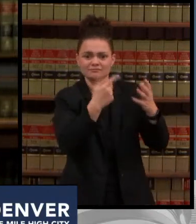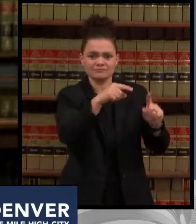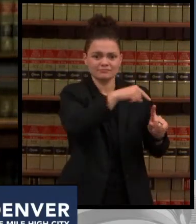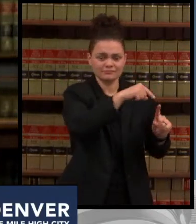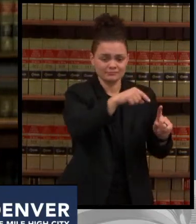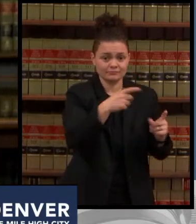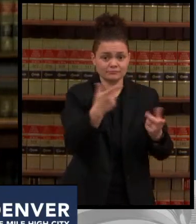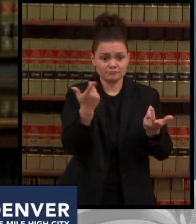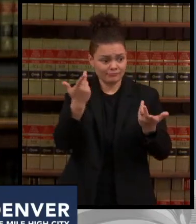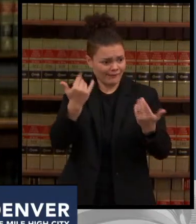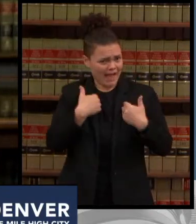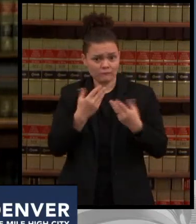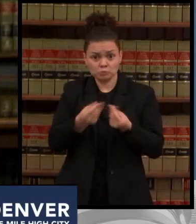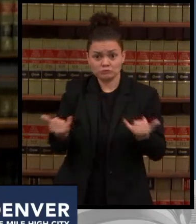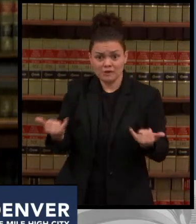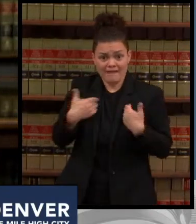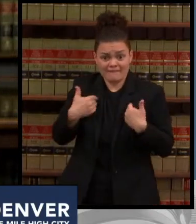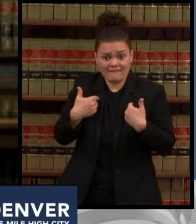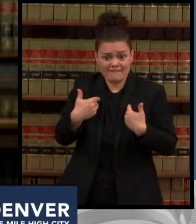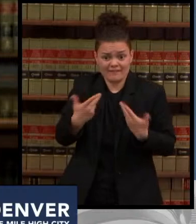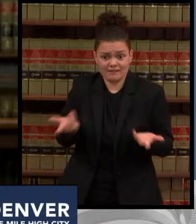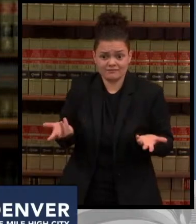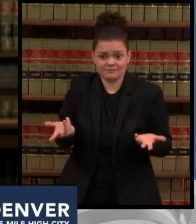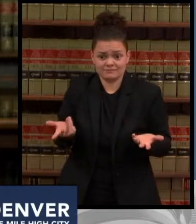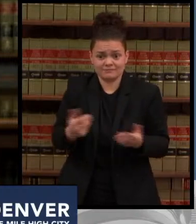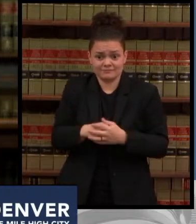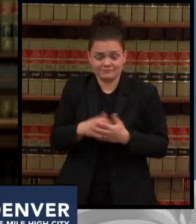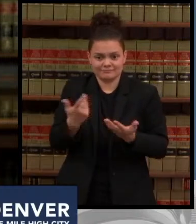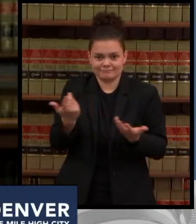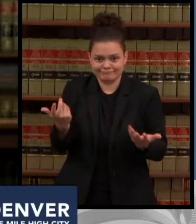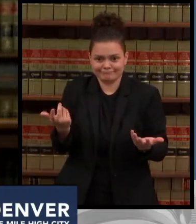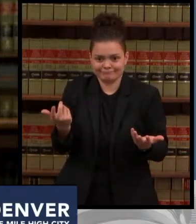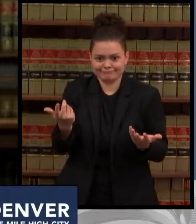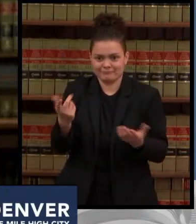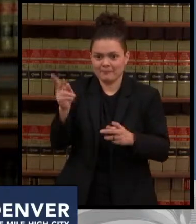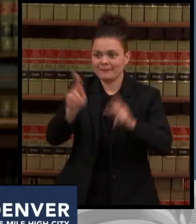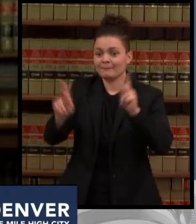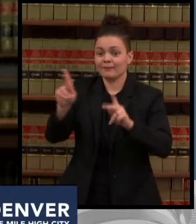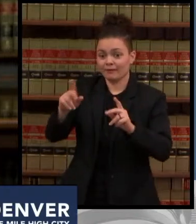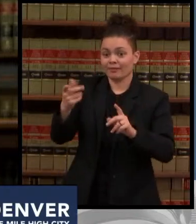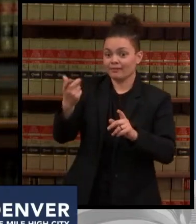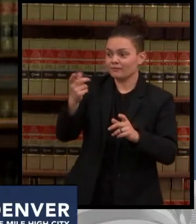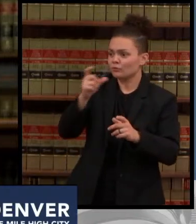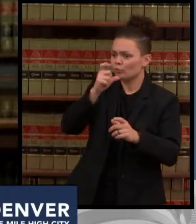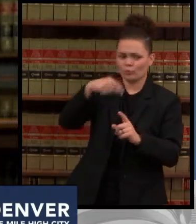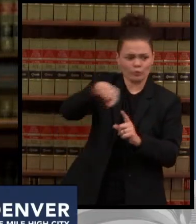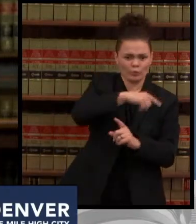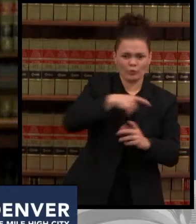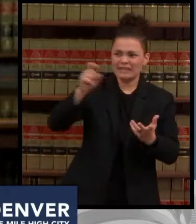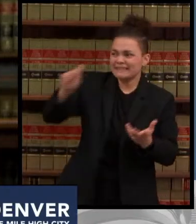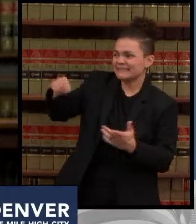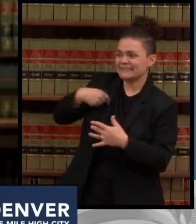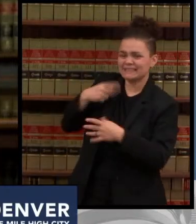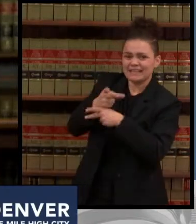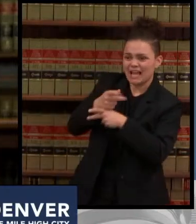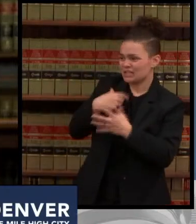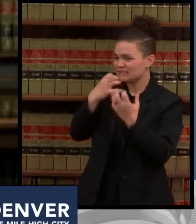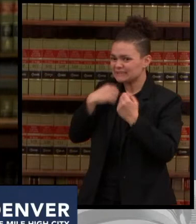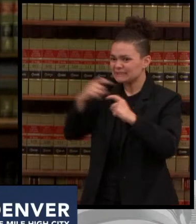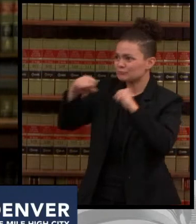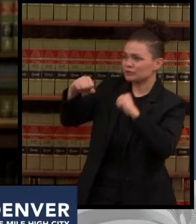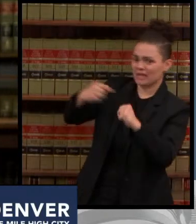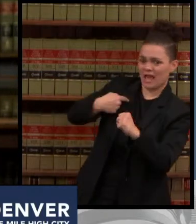We're dealing with the backlog of people who need care, who needed care during the course of the pandemic and put it off. They're coming